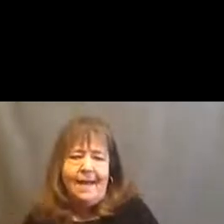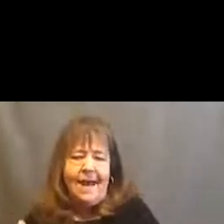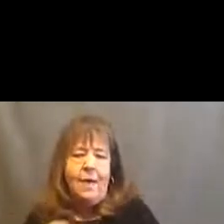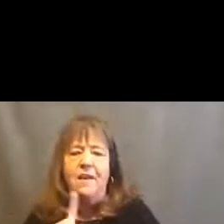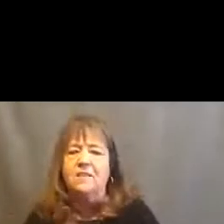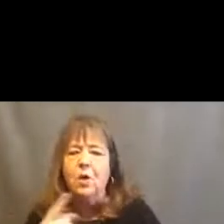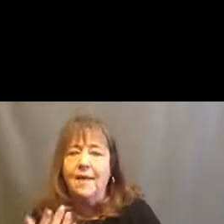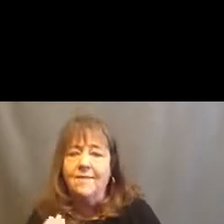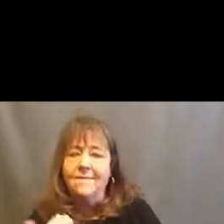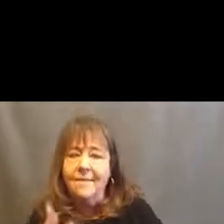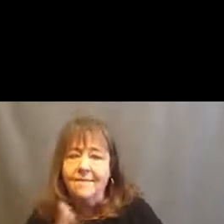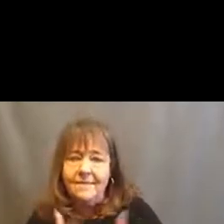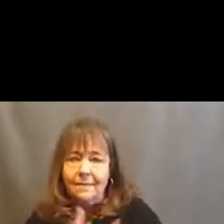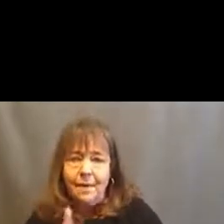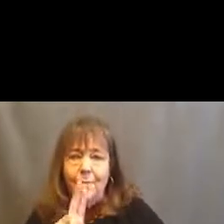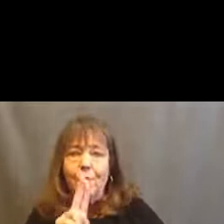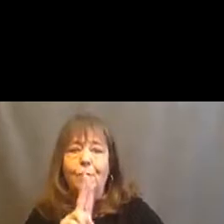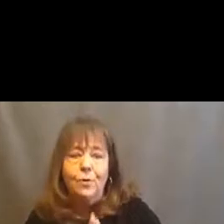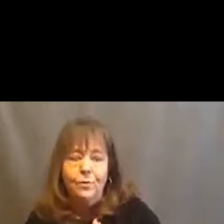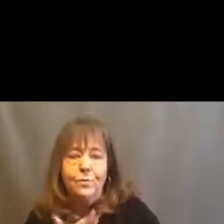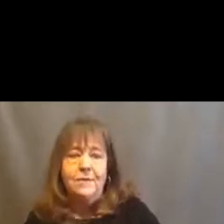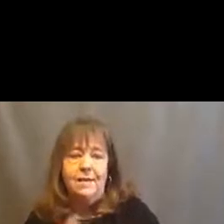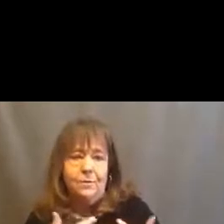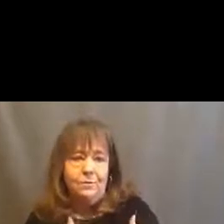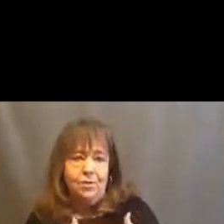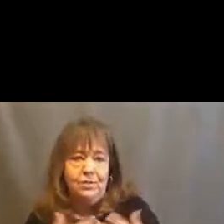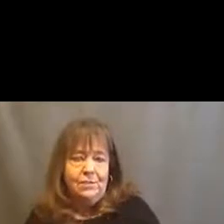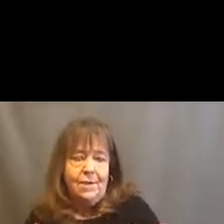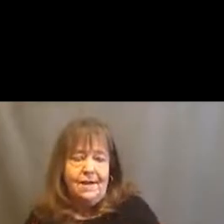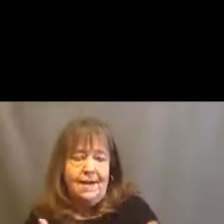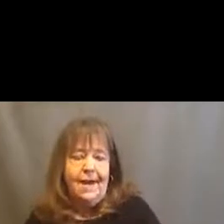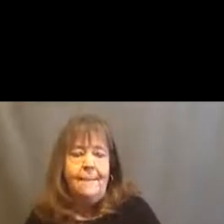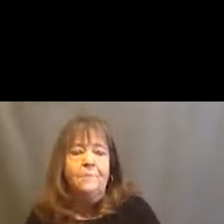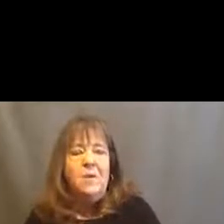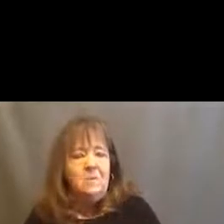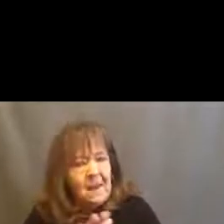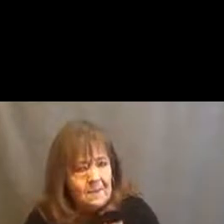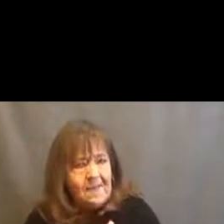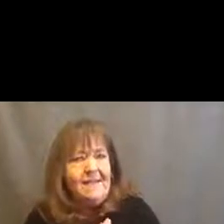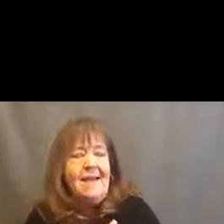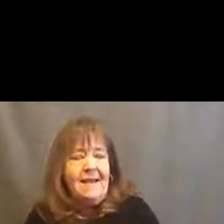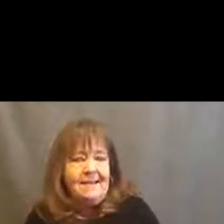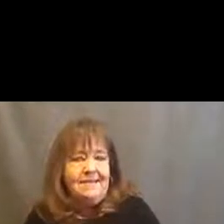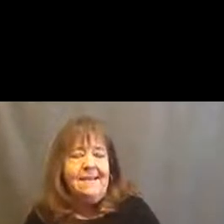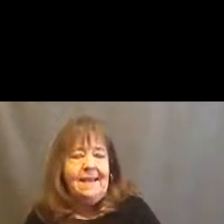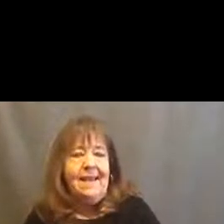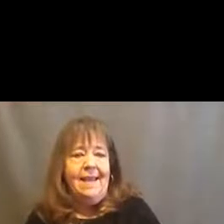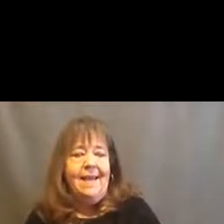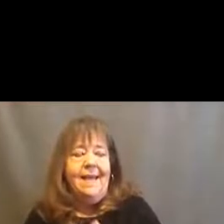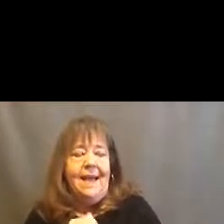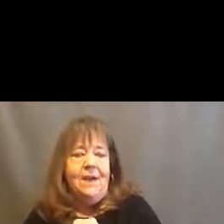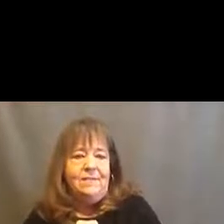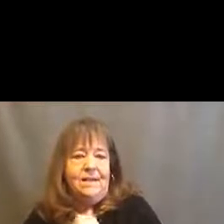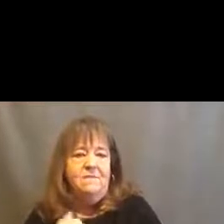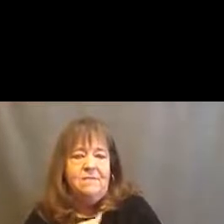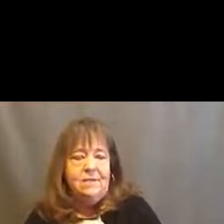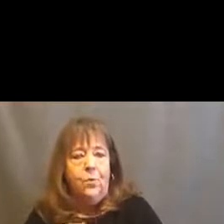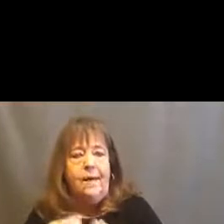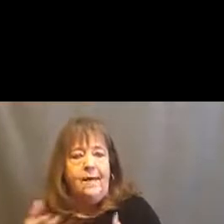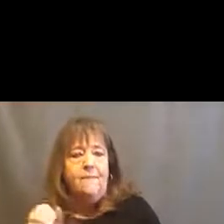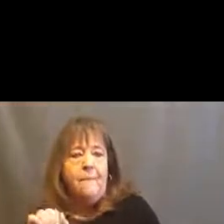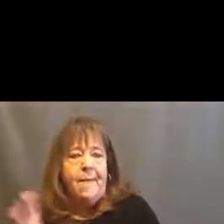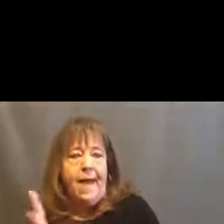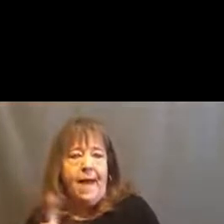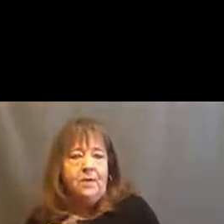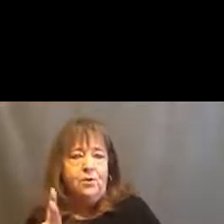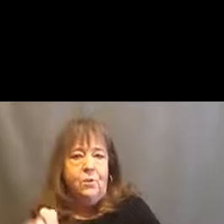15 patients total are on ventilators in the hospital, and we have plenty of capacity there at this time, which is good. We are back